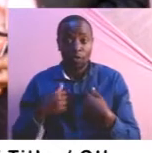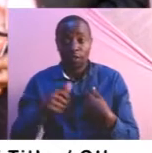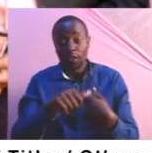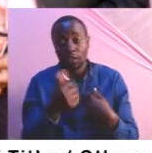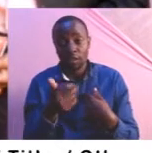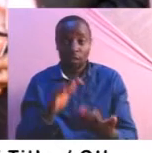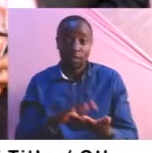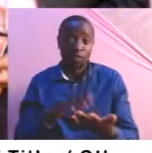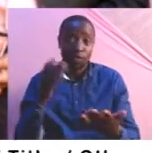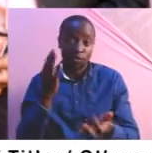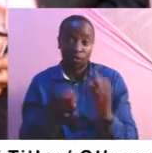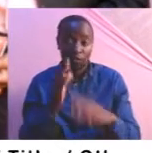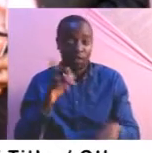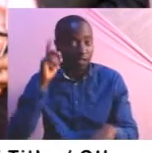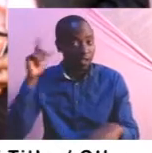to the donkey,